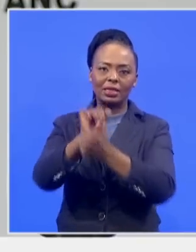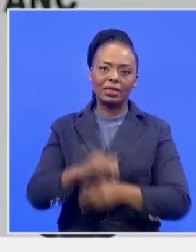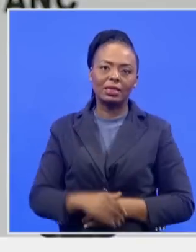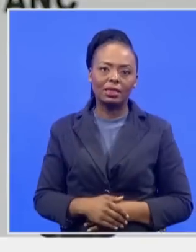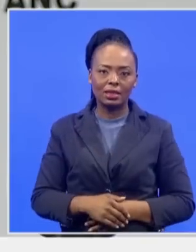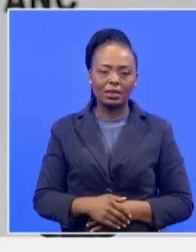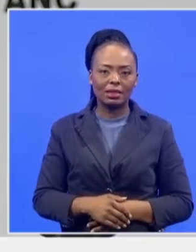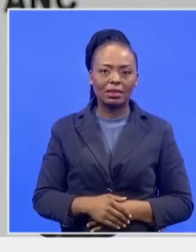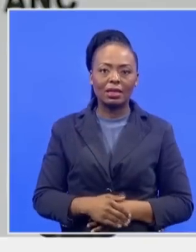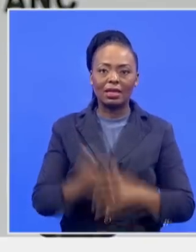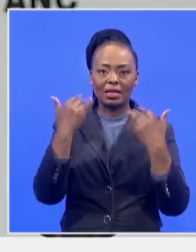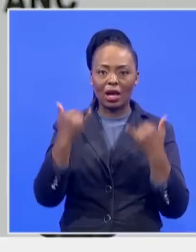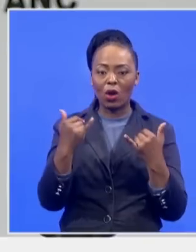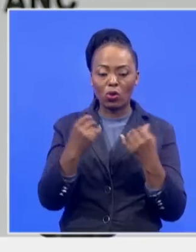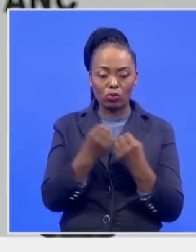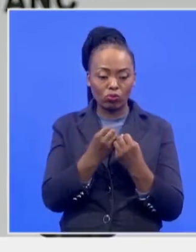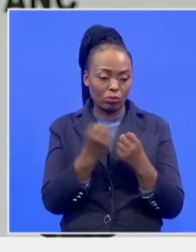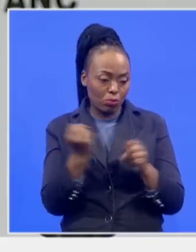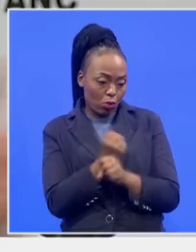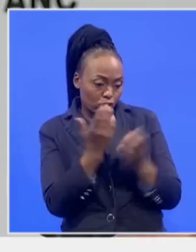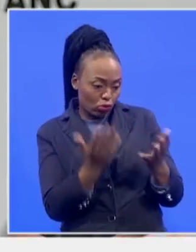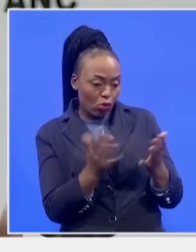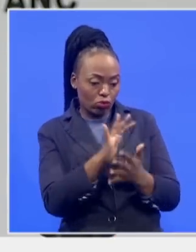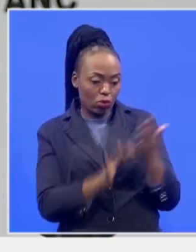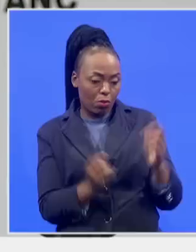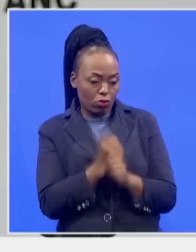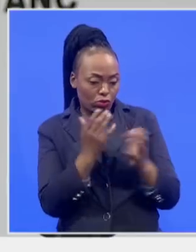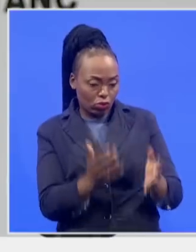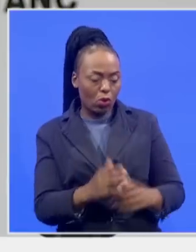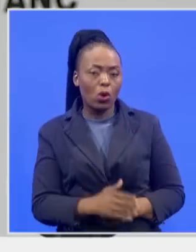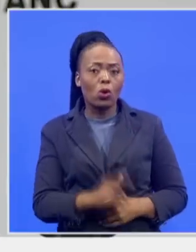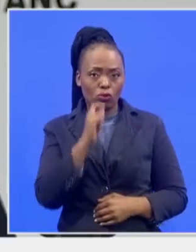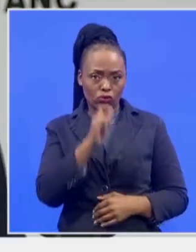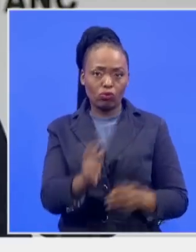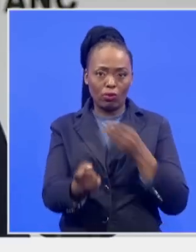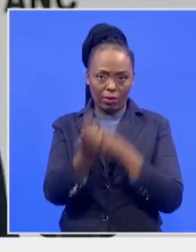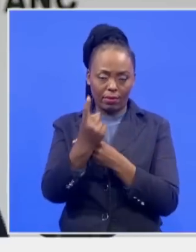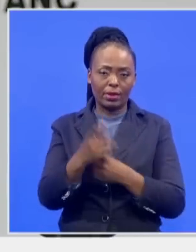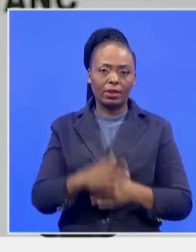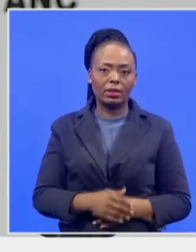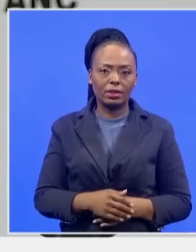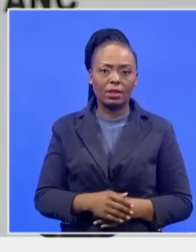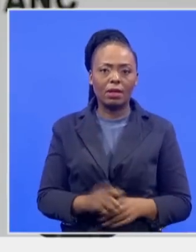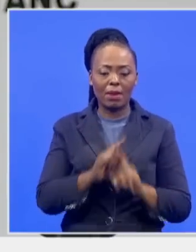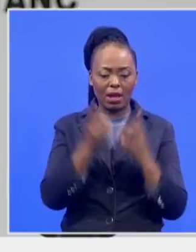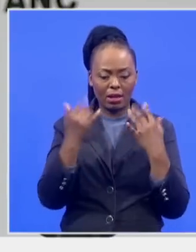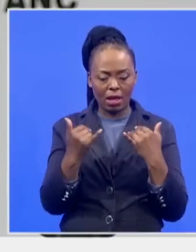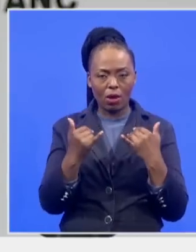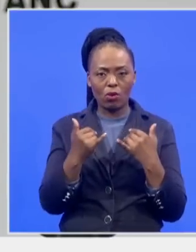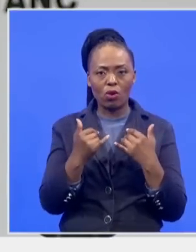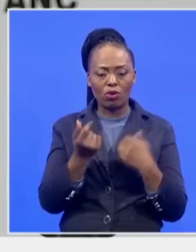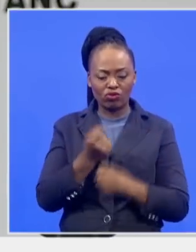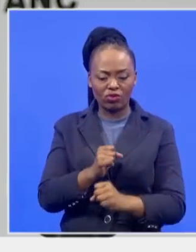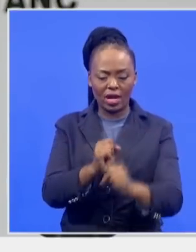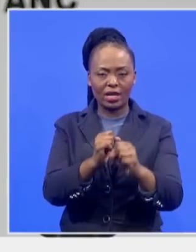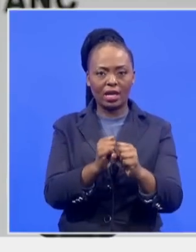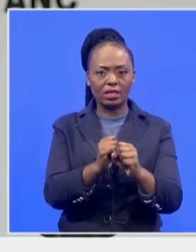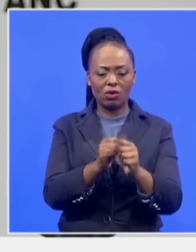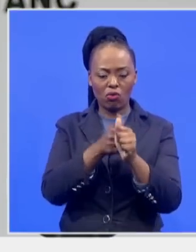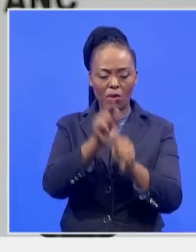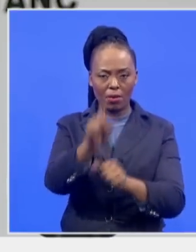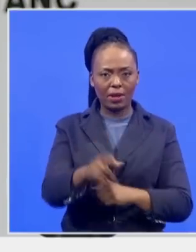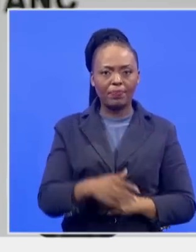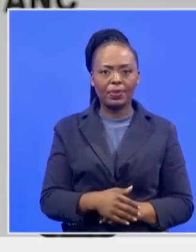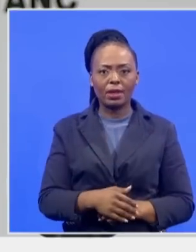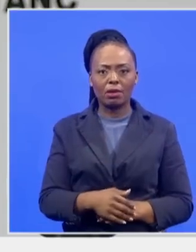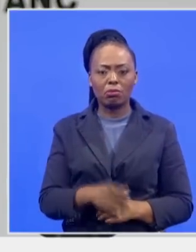lapses well overdue happen, but when they are glaring like this, it's threatening. So we are, however, confident that